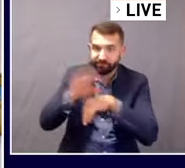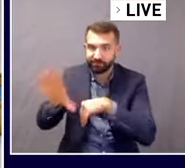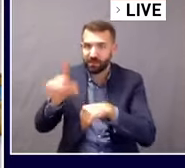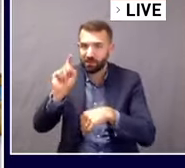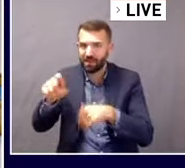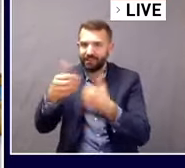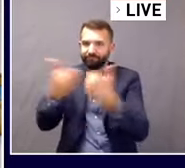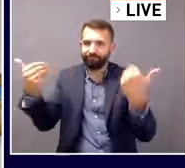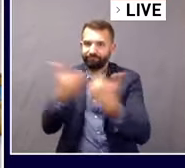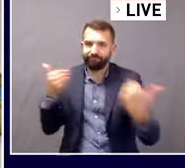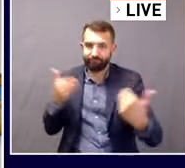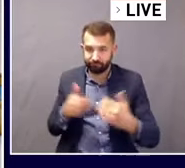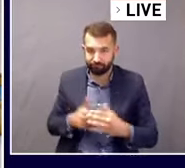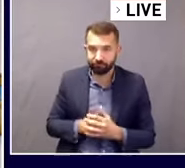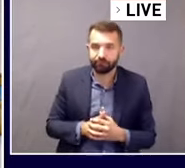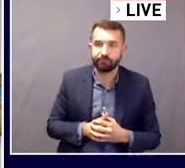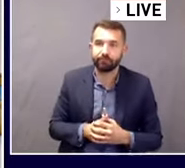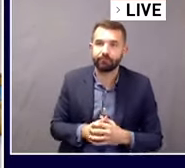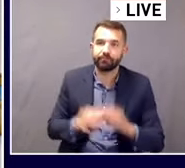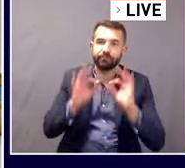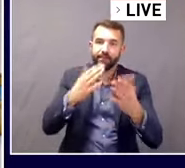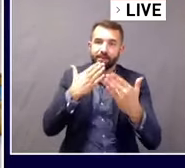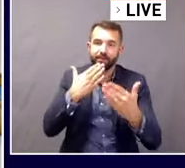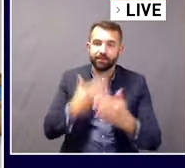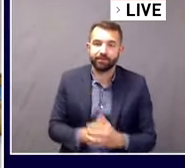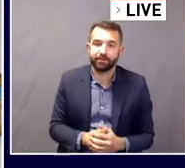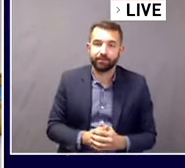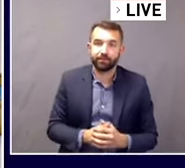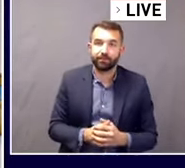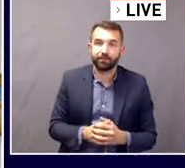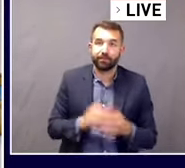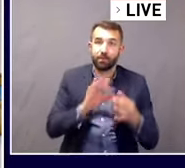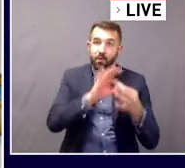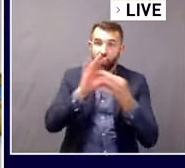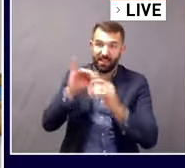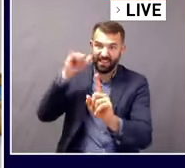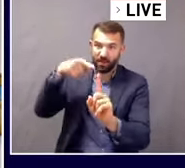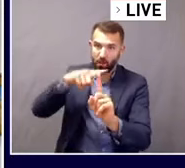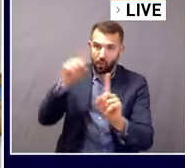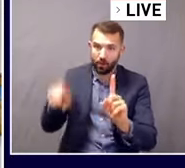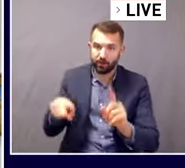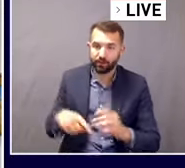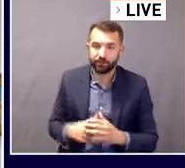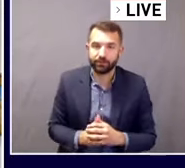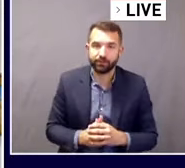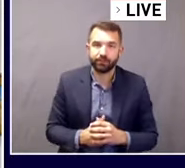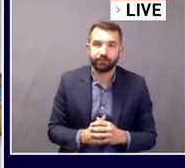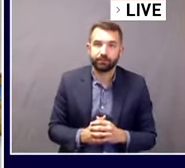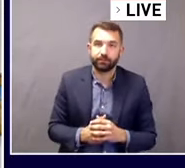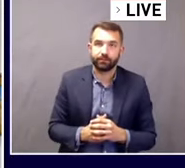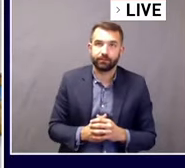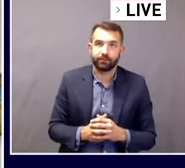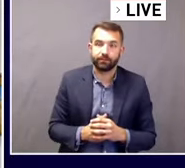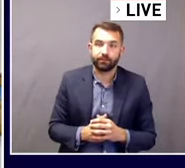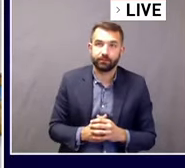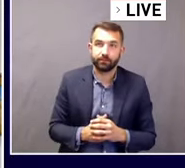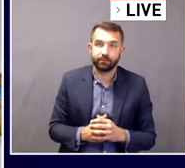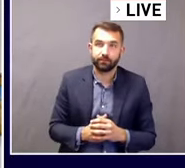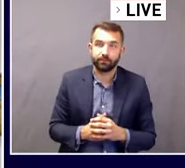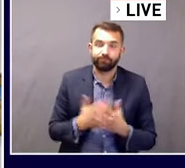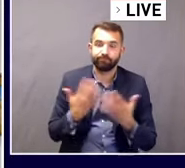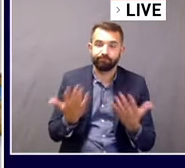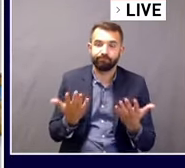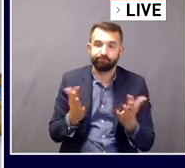Okay, and then related to that, I guess my question is how well, with